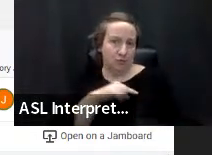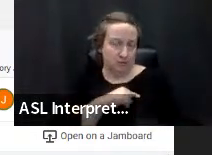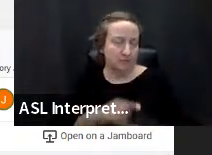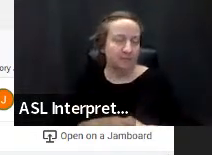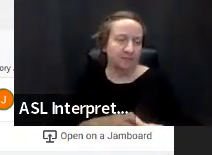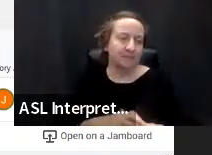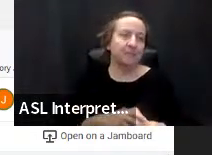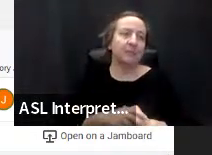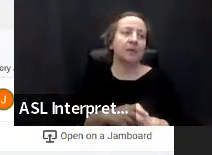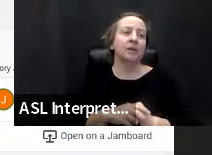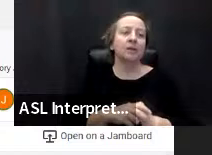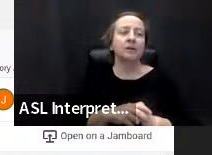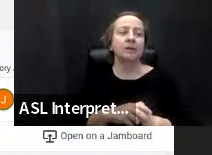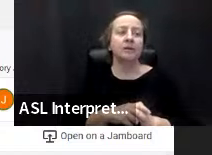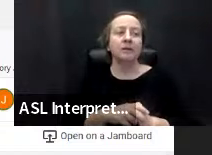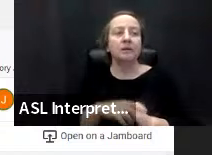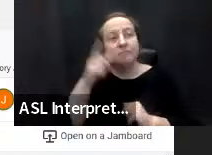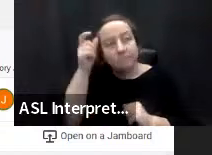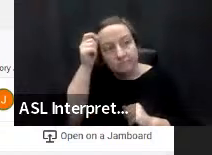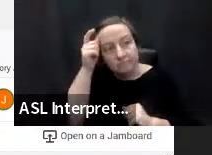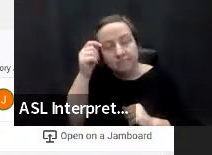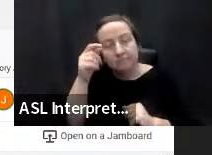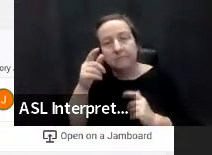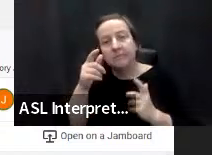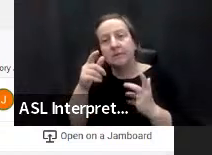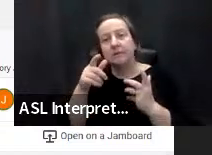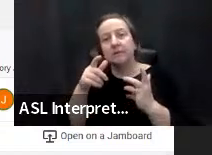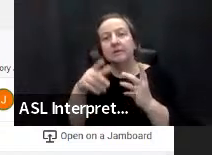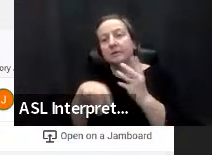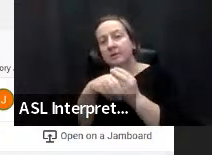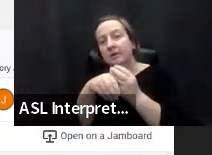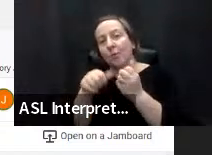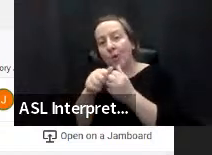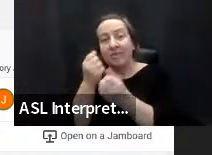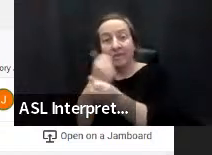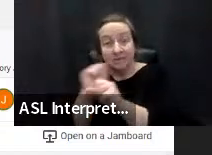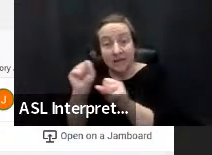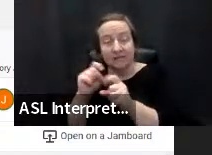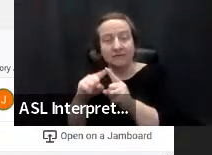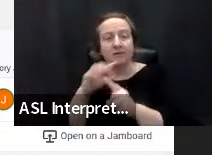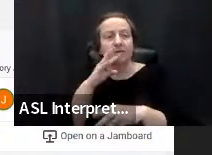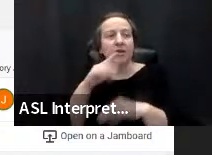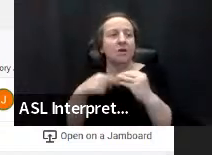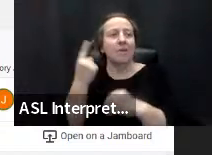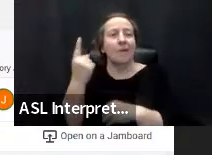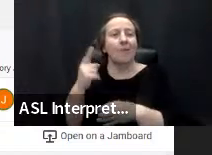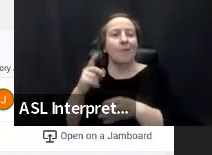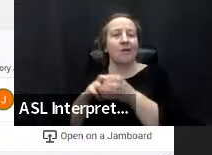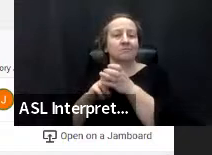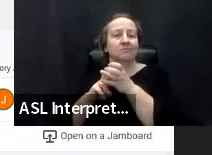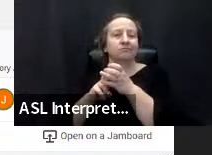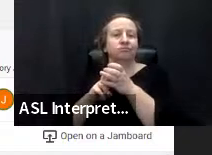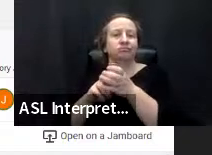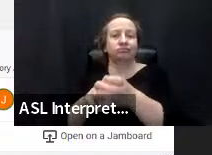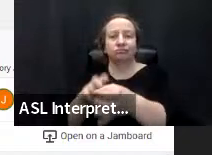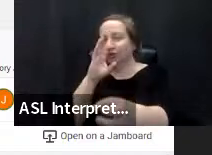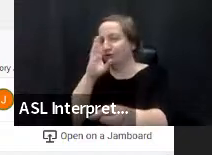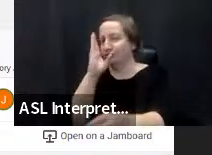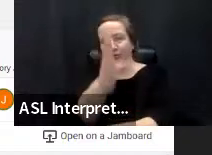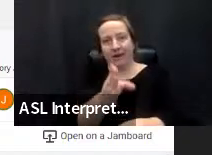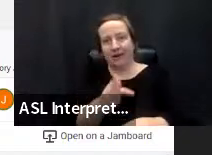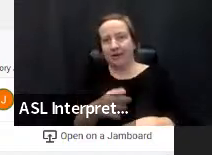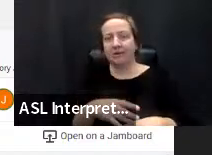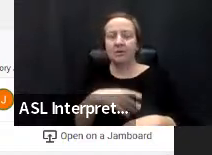And in addition to safety, we talked about the one seat ride, having